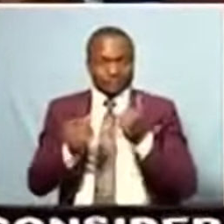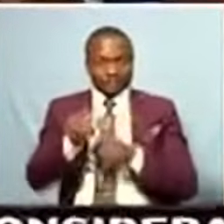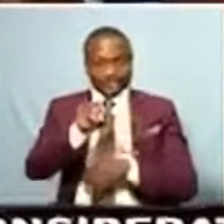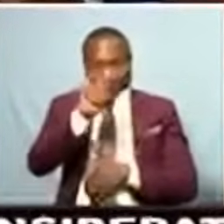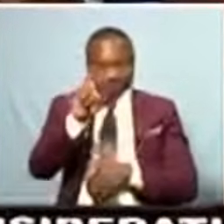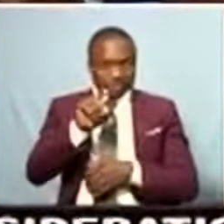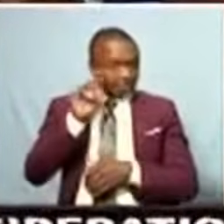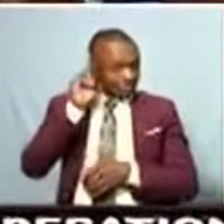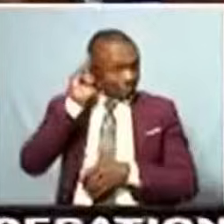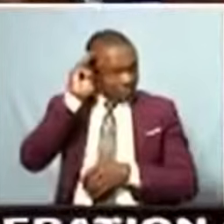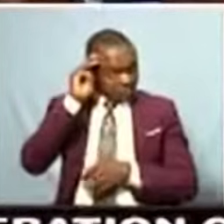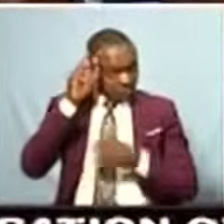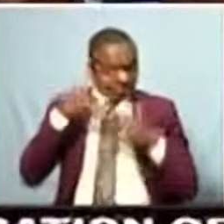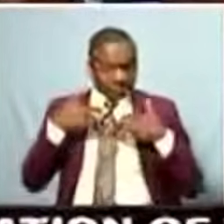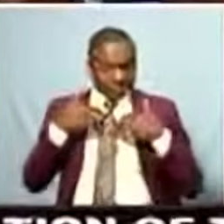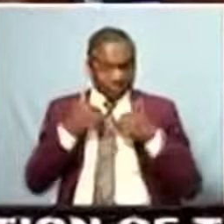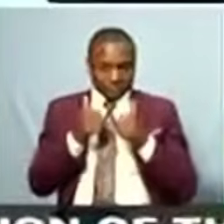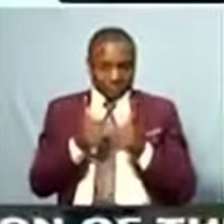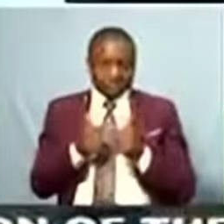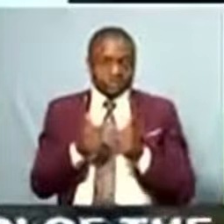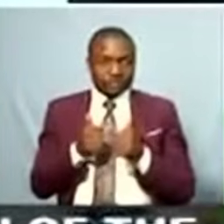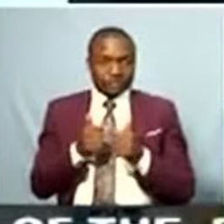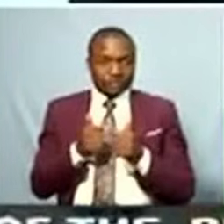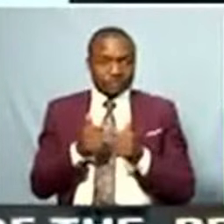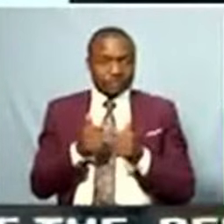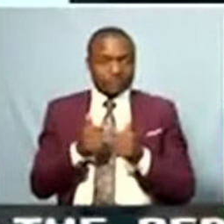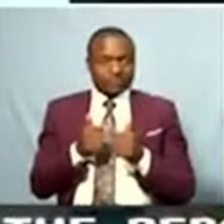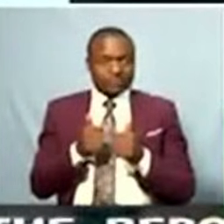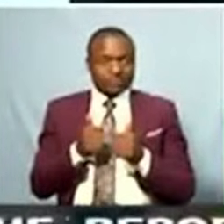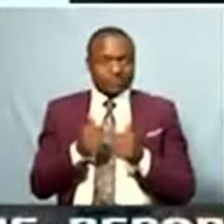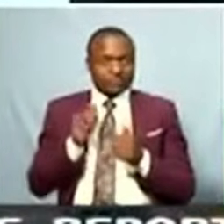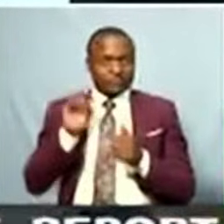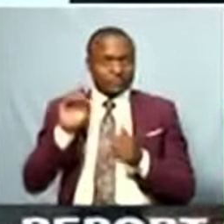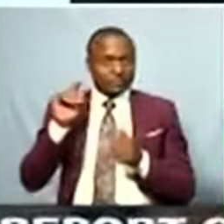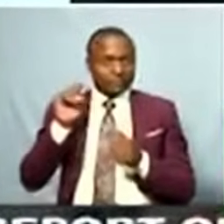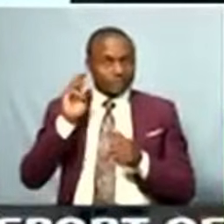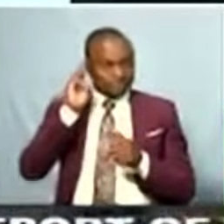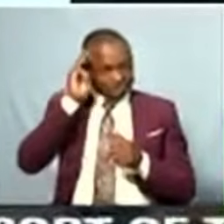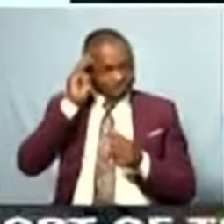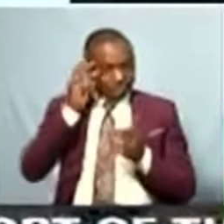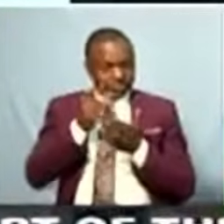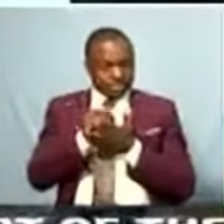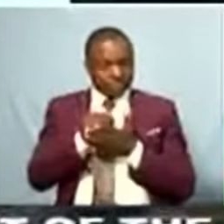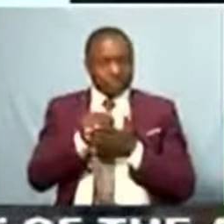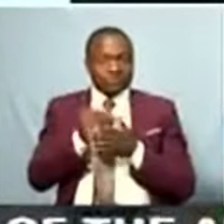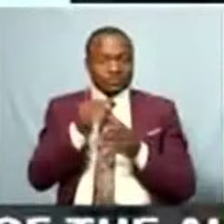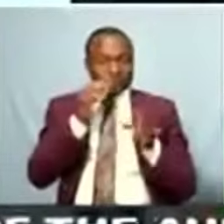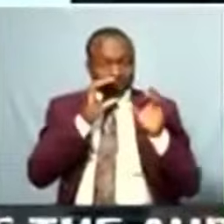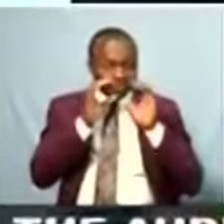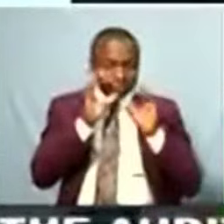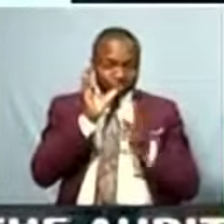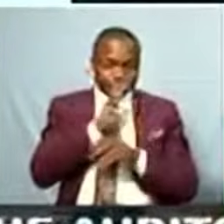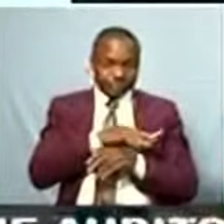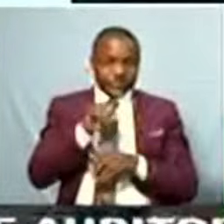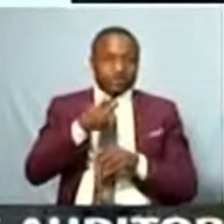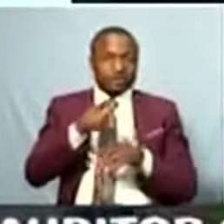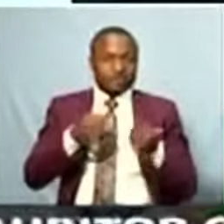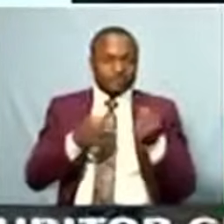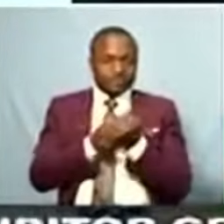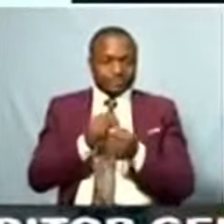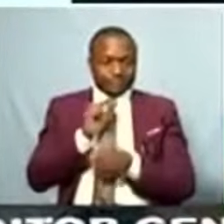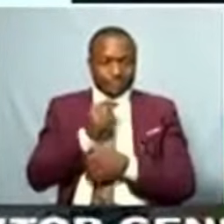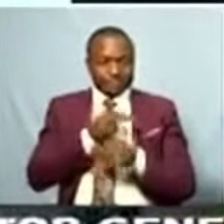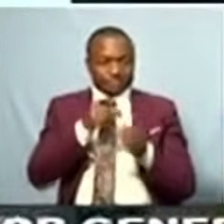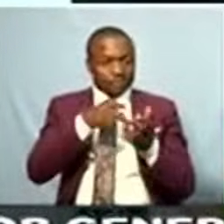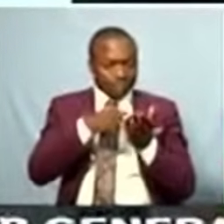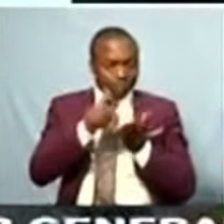The Ministry of Finance, the Treasury was contacted. They're the ones who are supposed to fund us so that we can later on